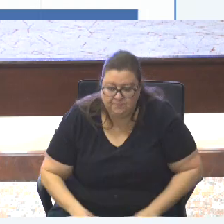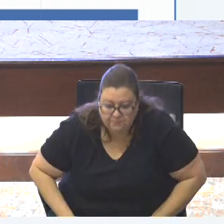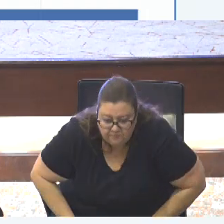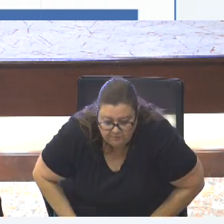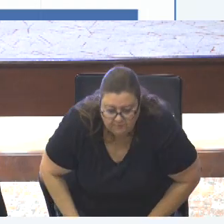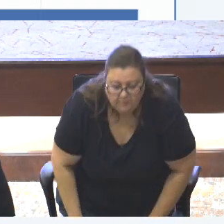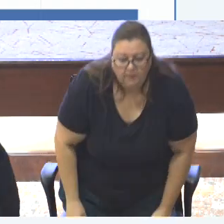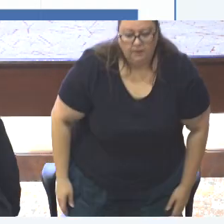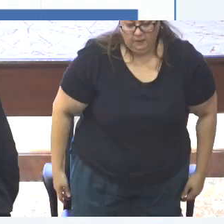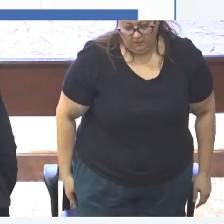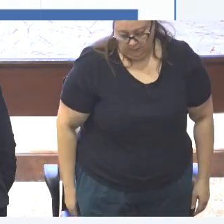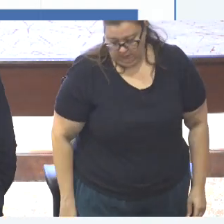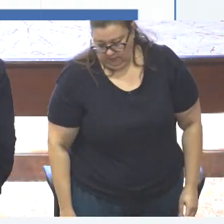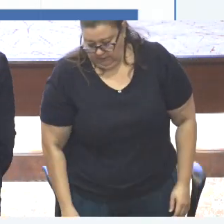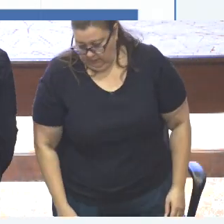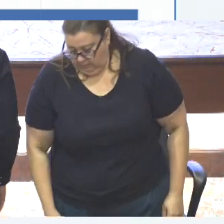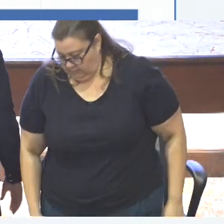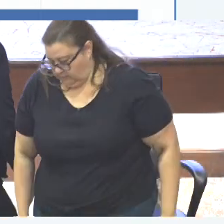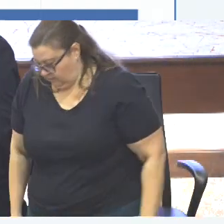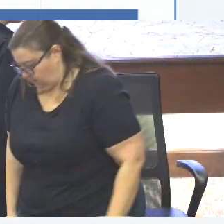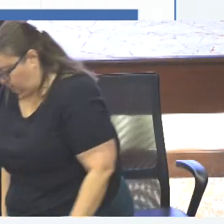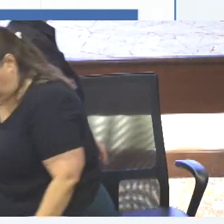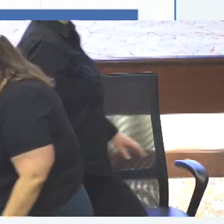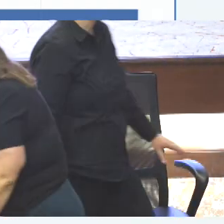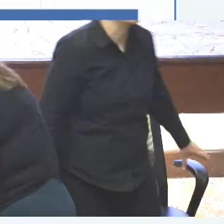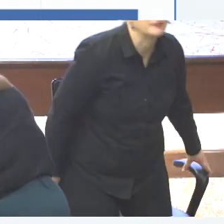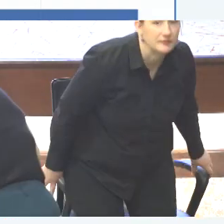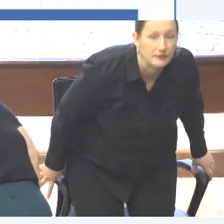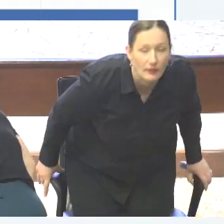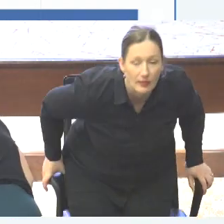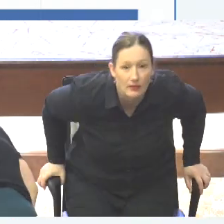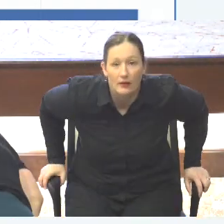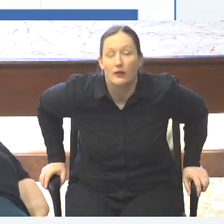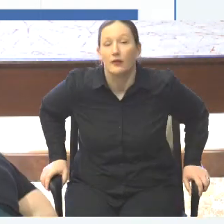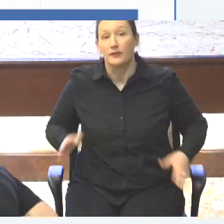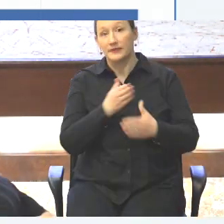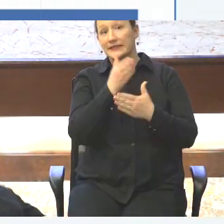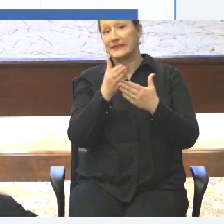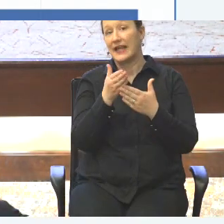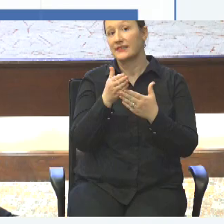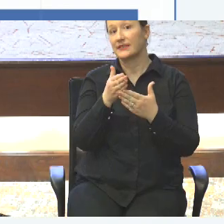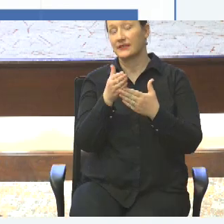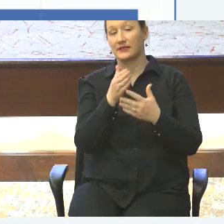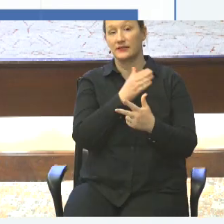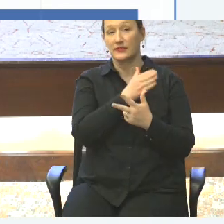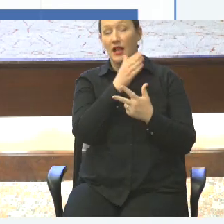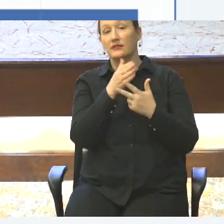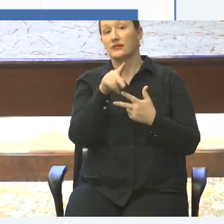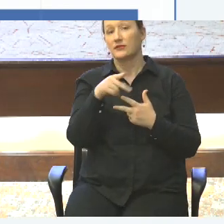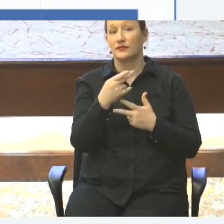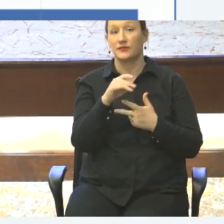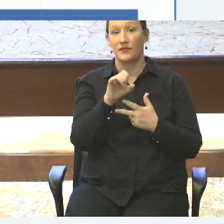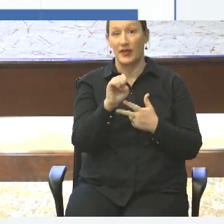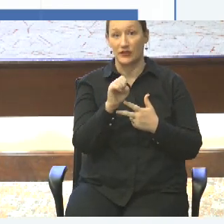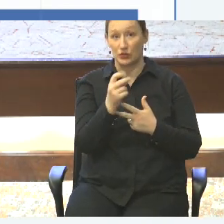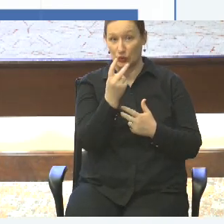In terms of phase 2, next steps, what we're looking at, upon your approval, we would be focusing on